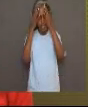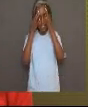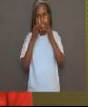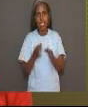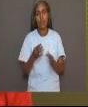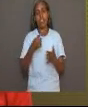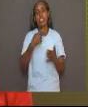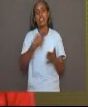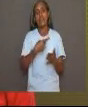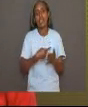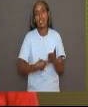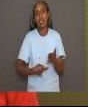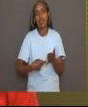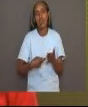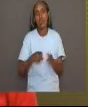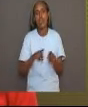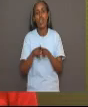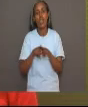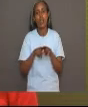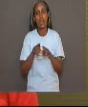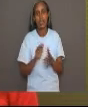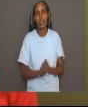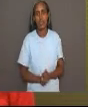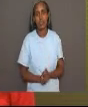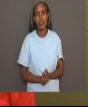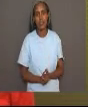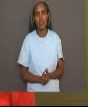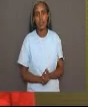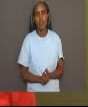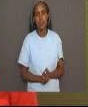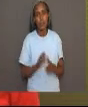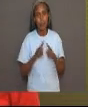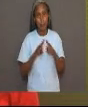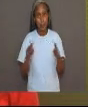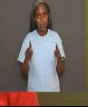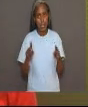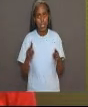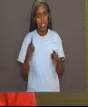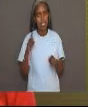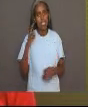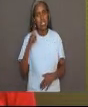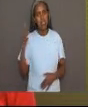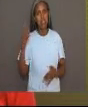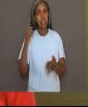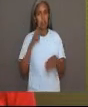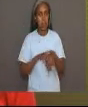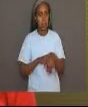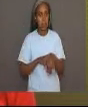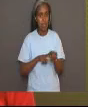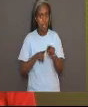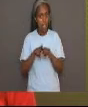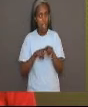the validity of arguments. But sometimes